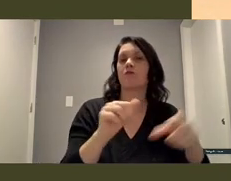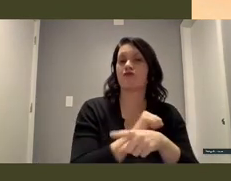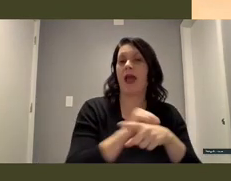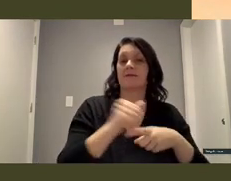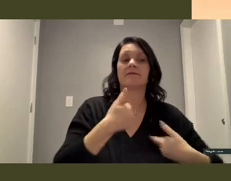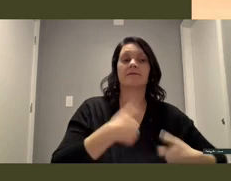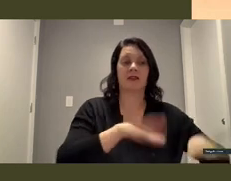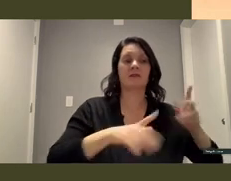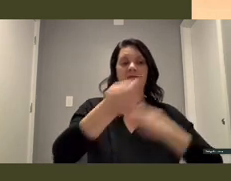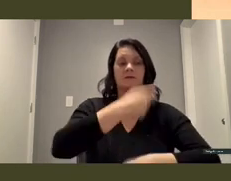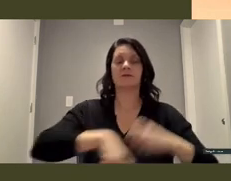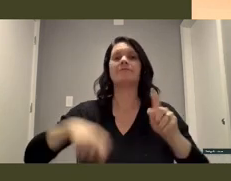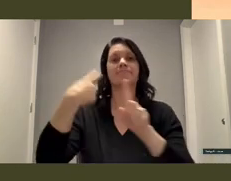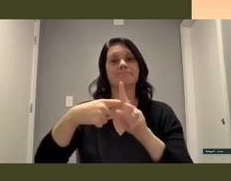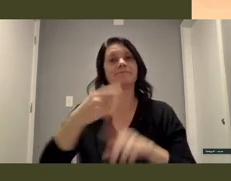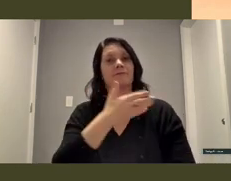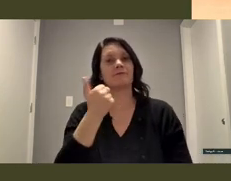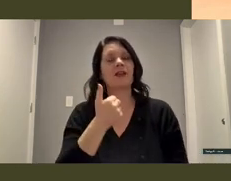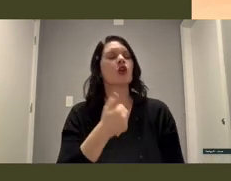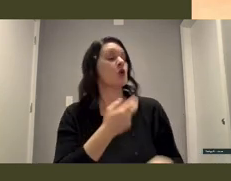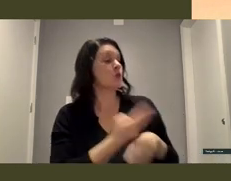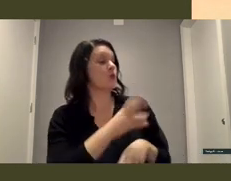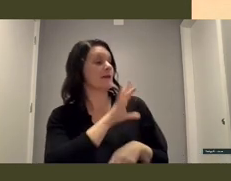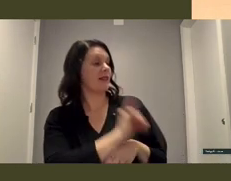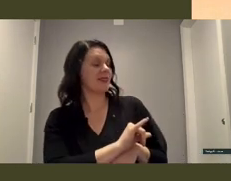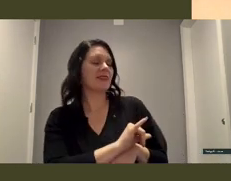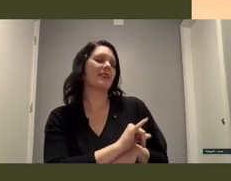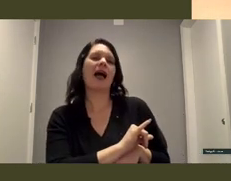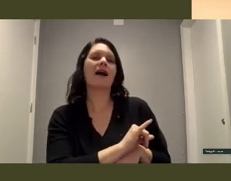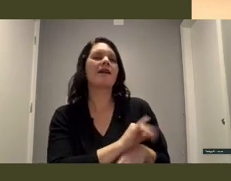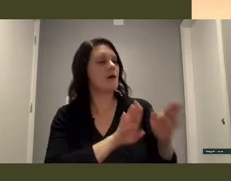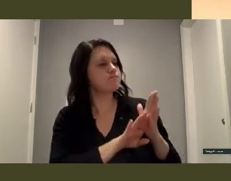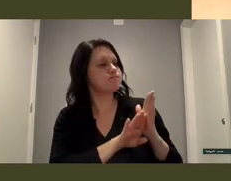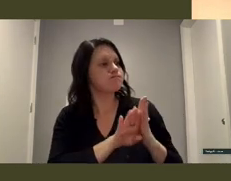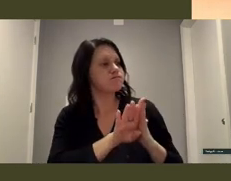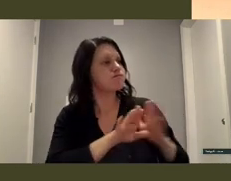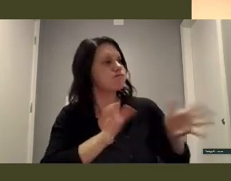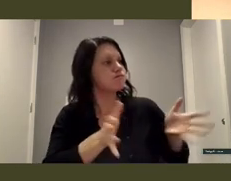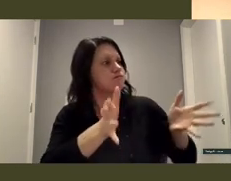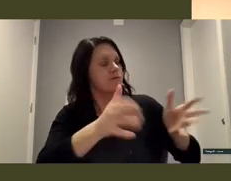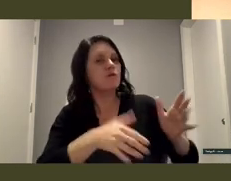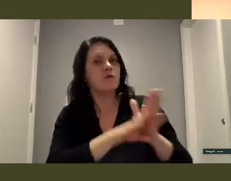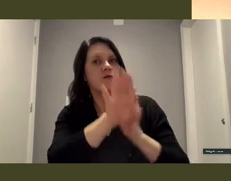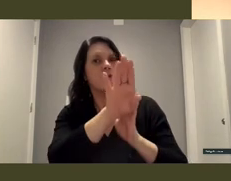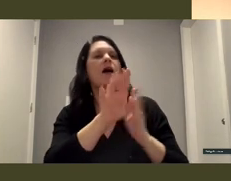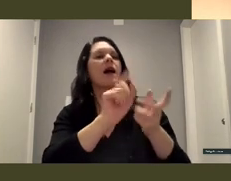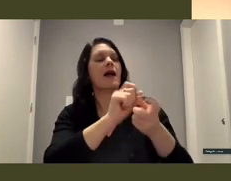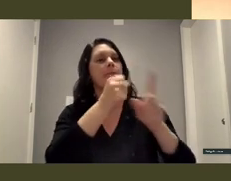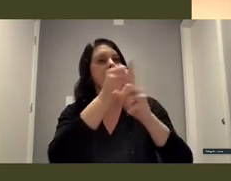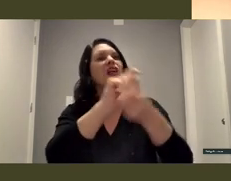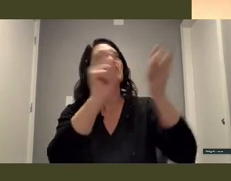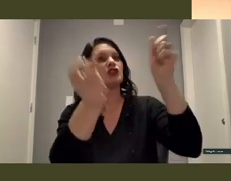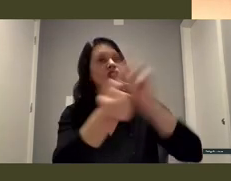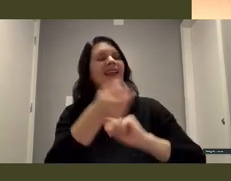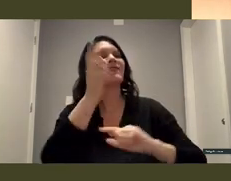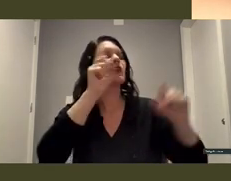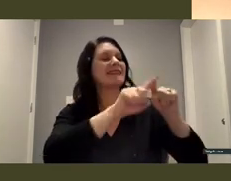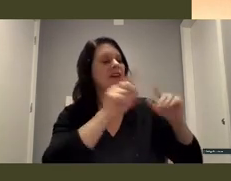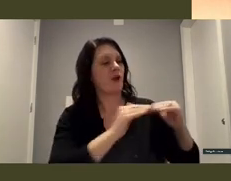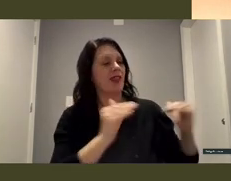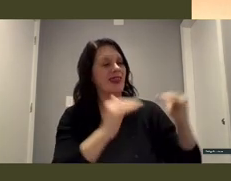know, building the momentum, the snowball, so to speak, for greater change at different levels of the system, all the way